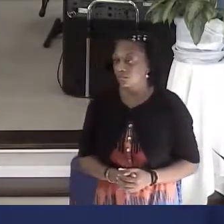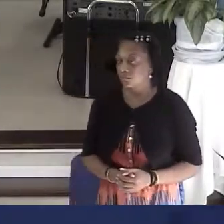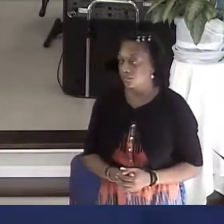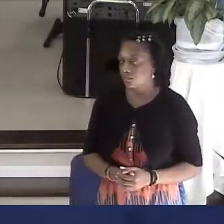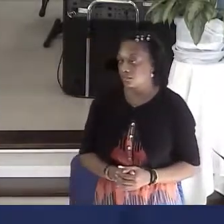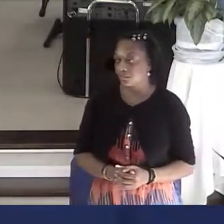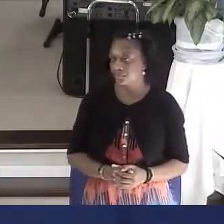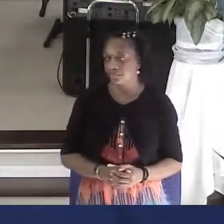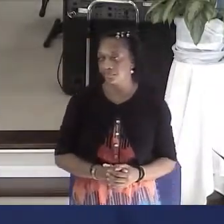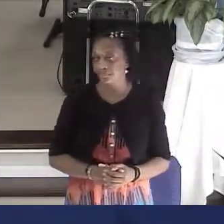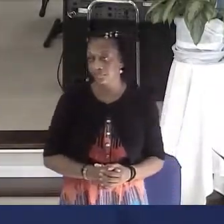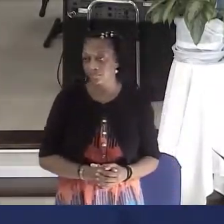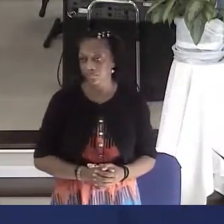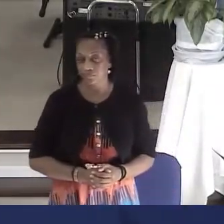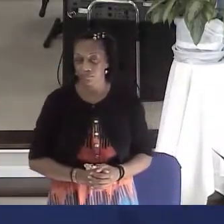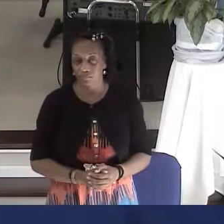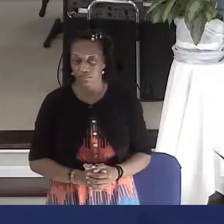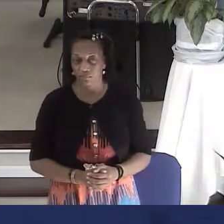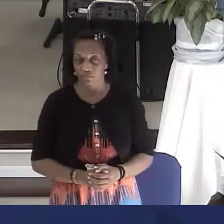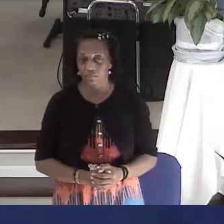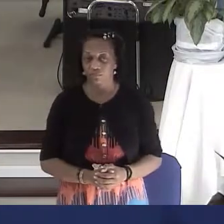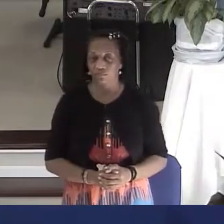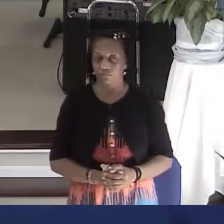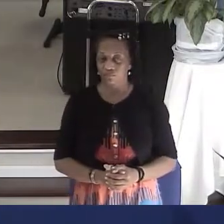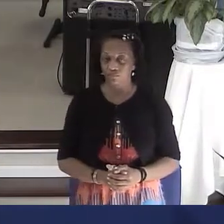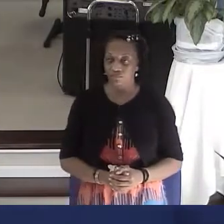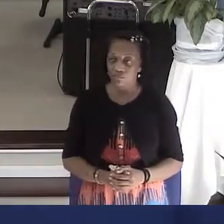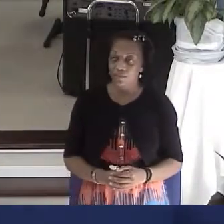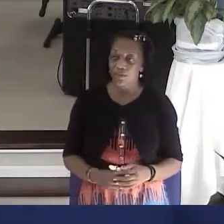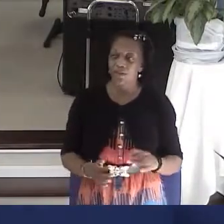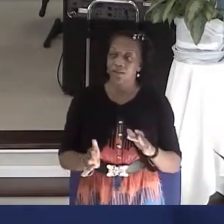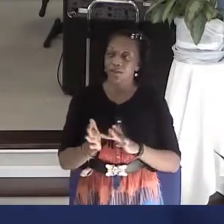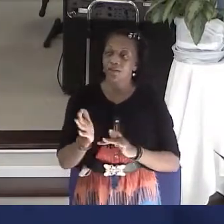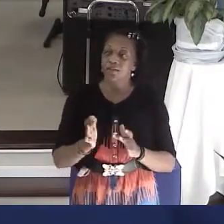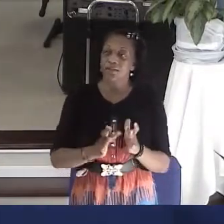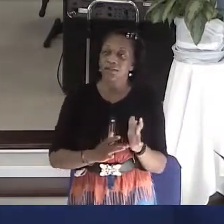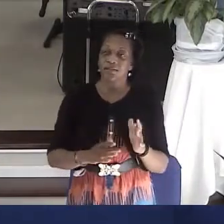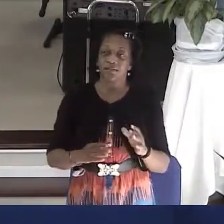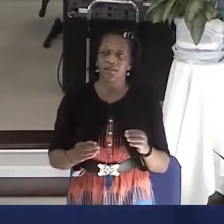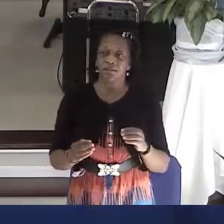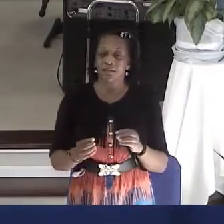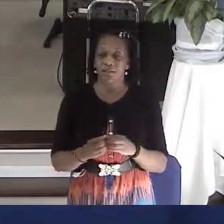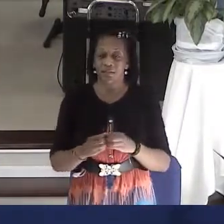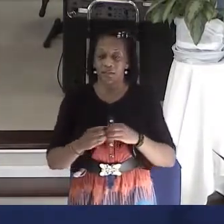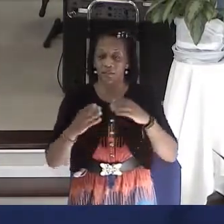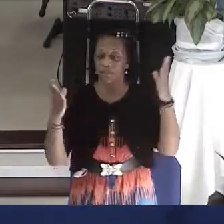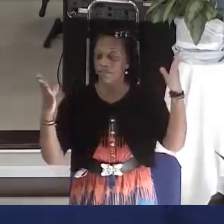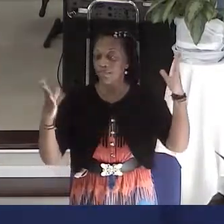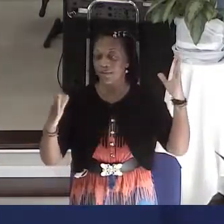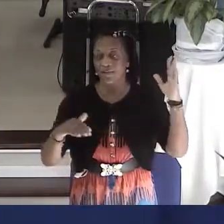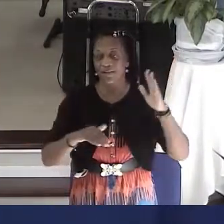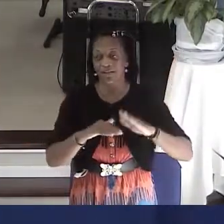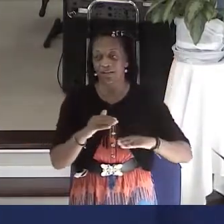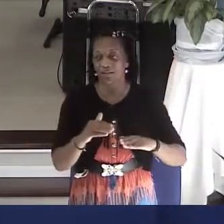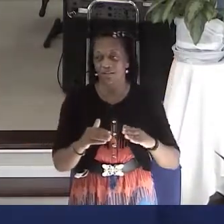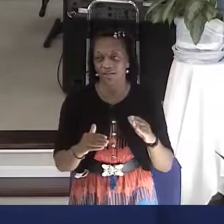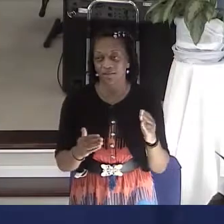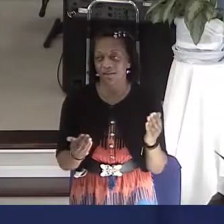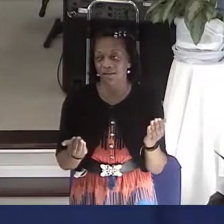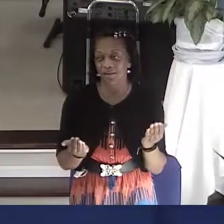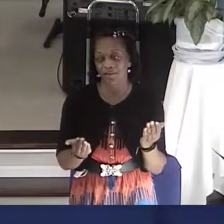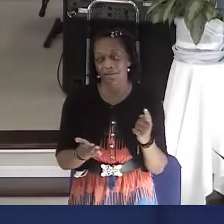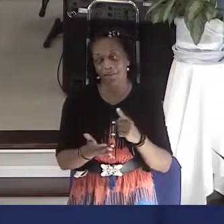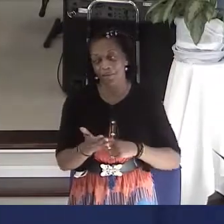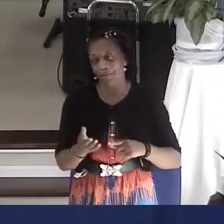them laughing, calling, running up their mouth. But Jesus bigger than what people say. And it goes without saying